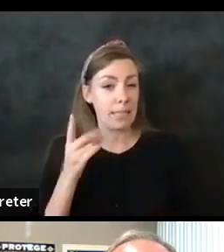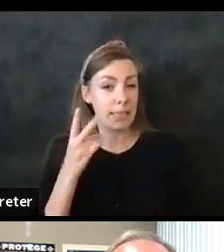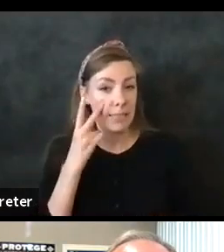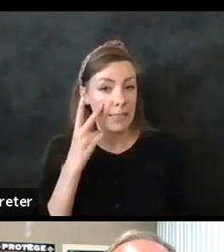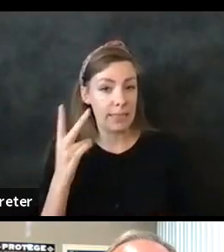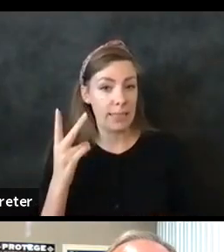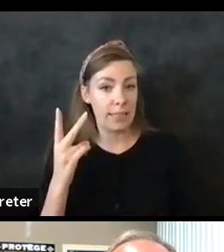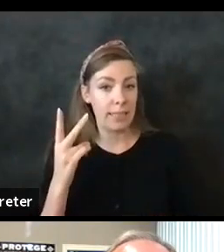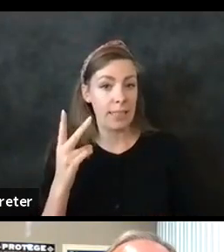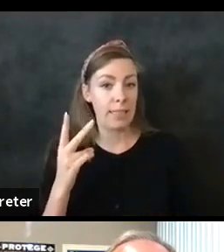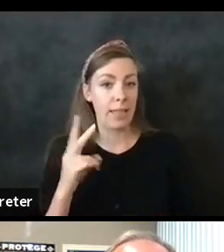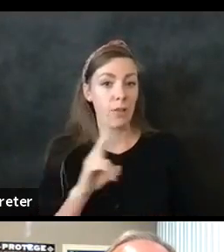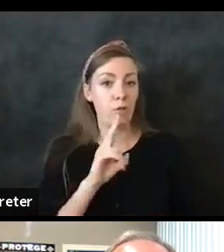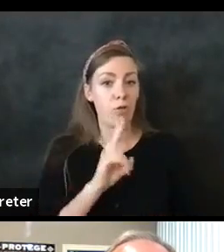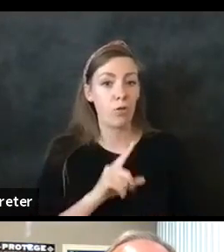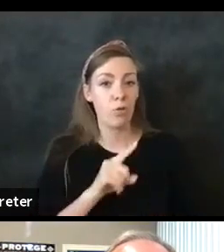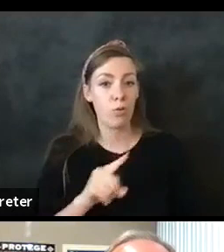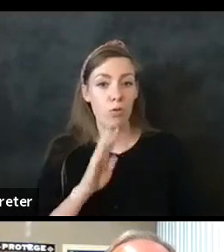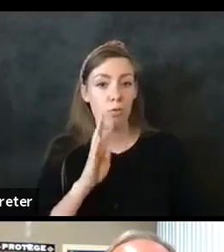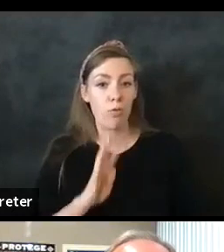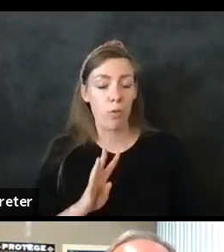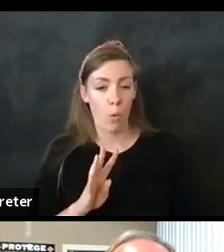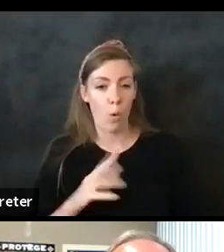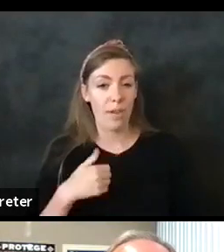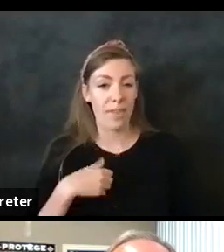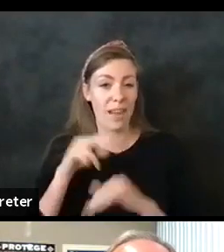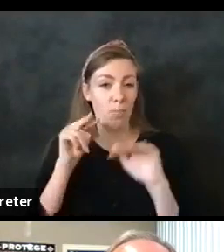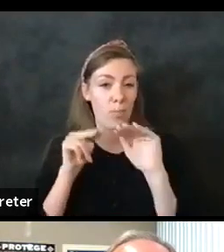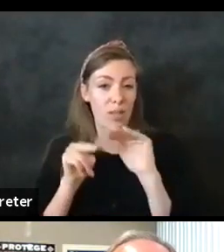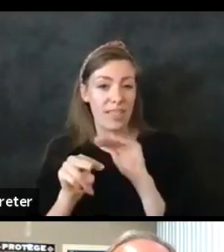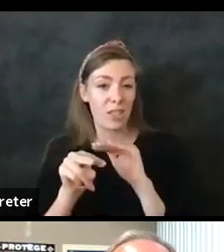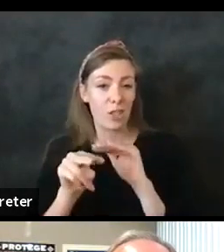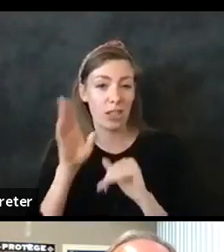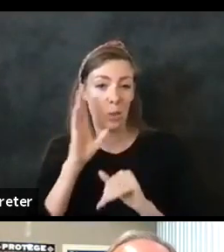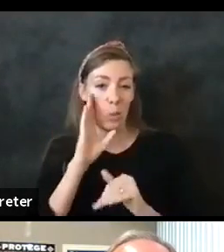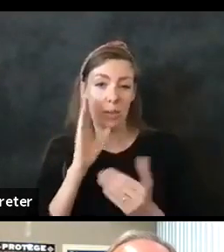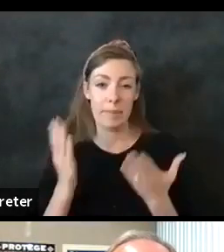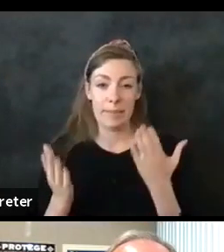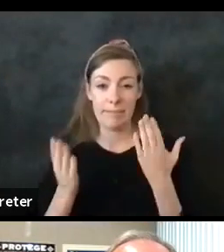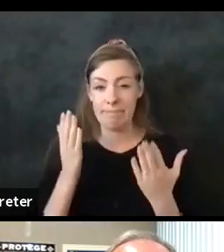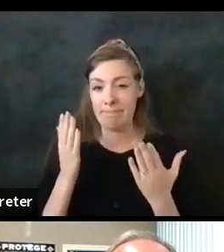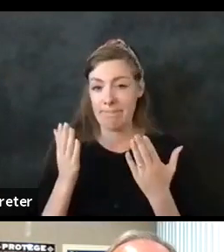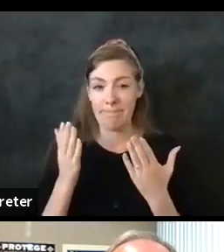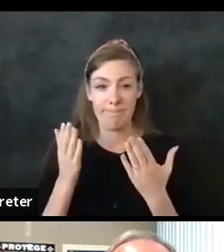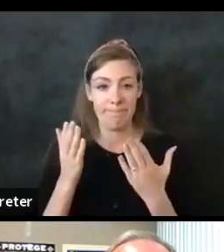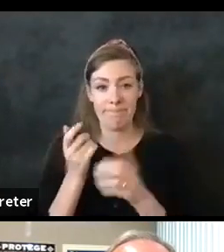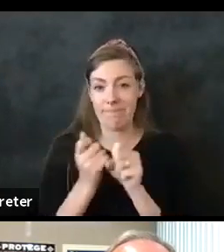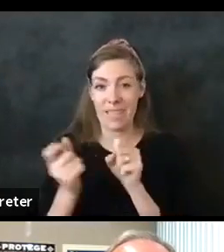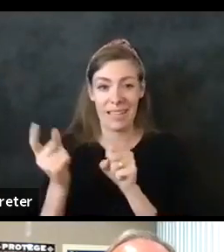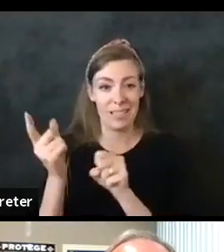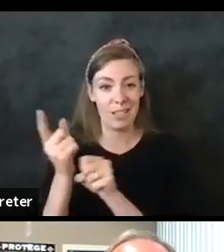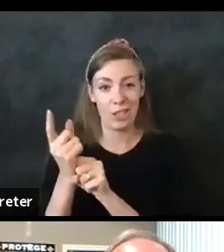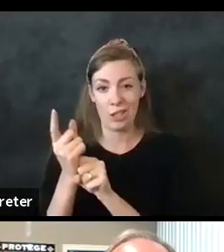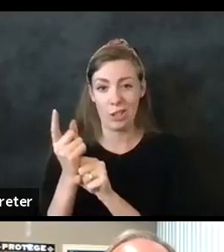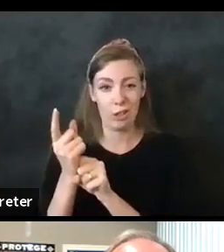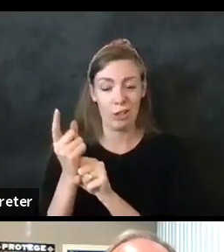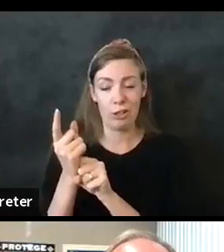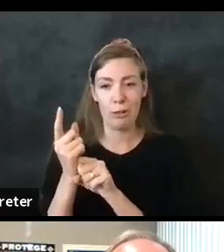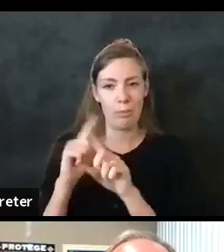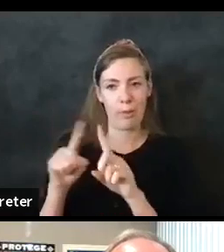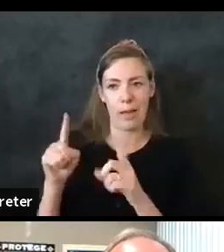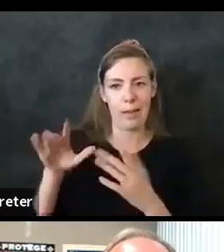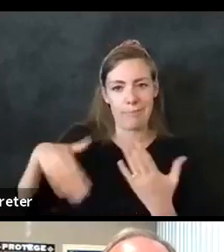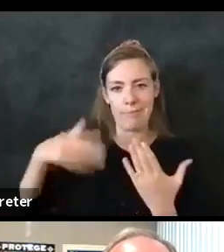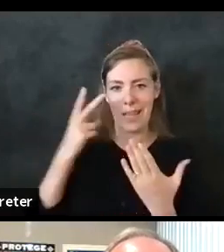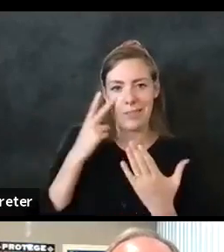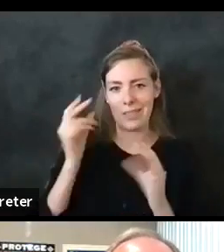the 2 to 4 year age group, they did have a prediction that it would be sometime in early next year, but I haven't seen